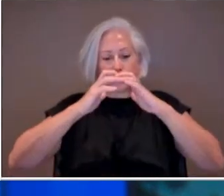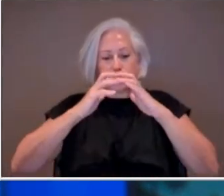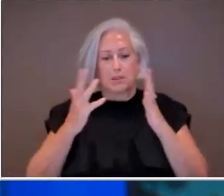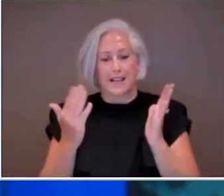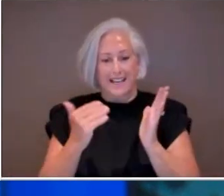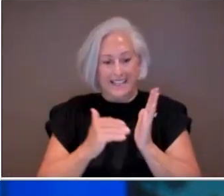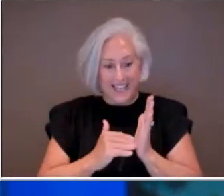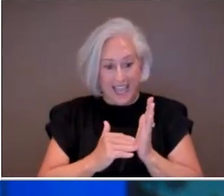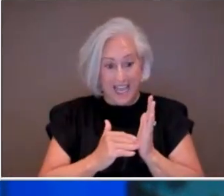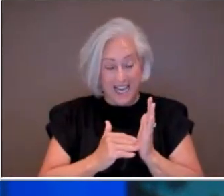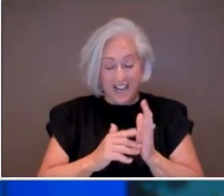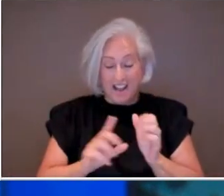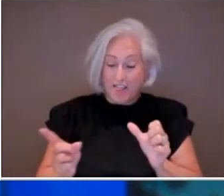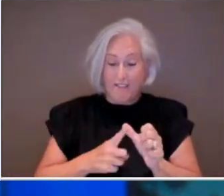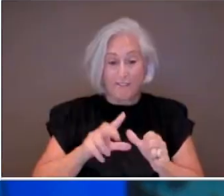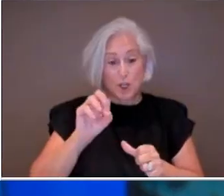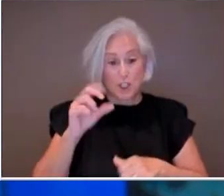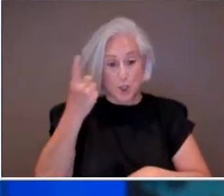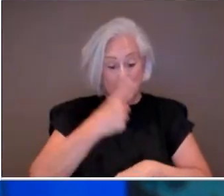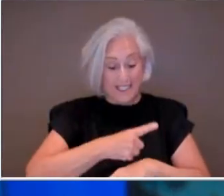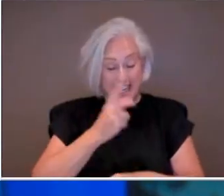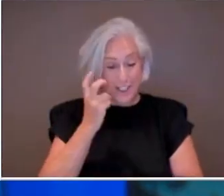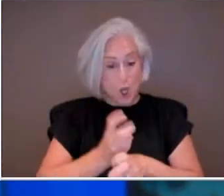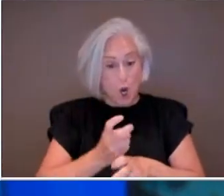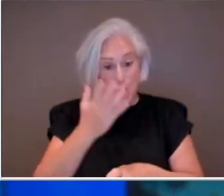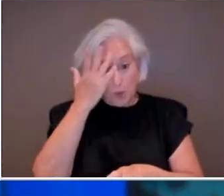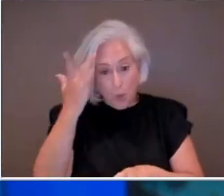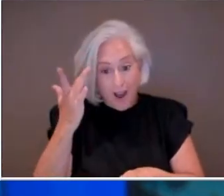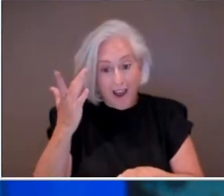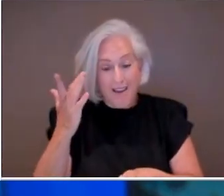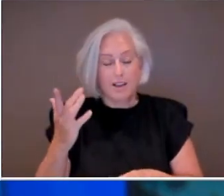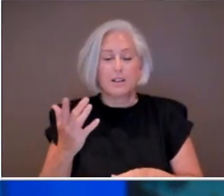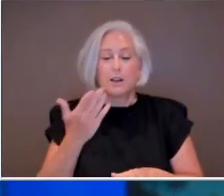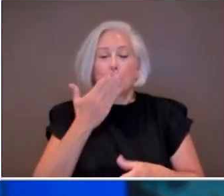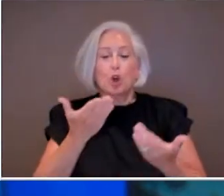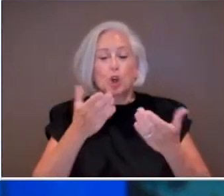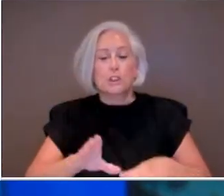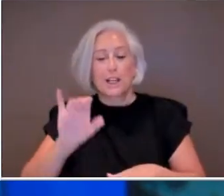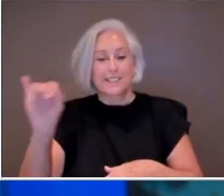is very high. We have a great success when a lot of our